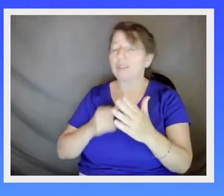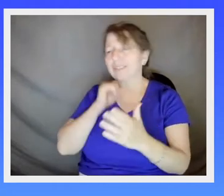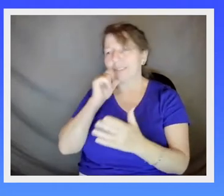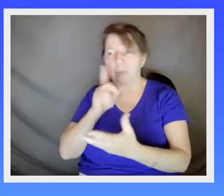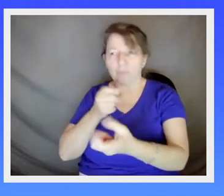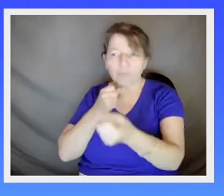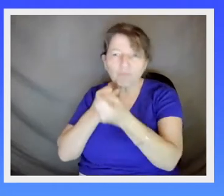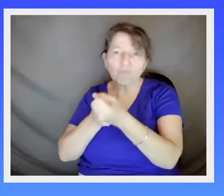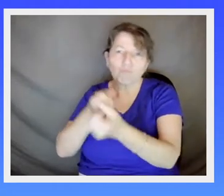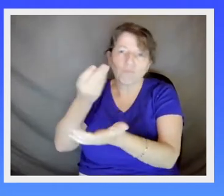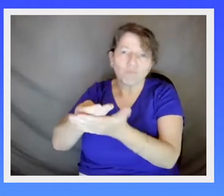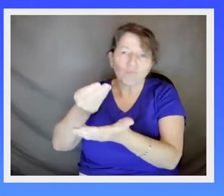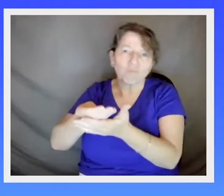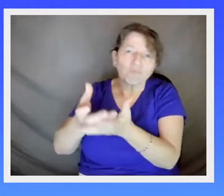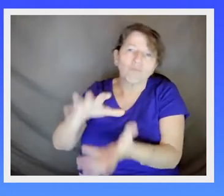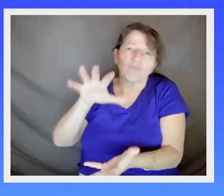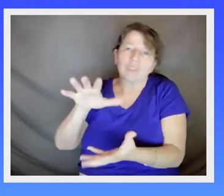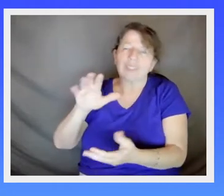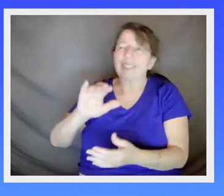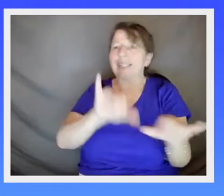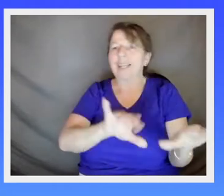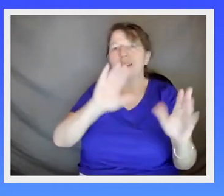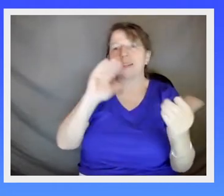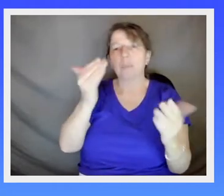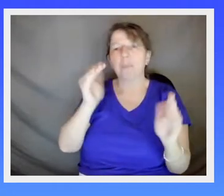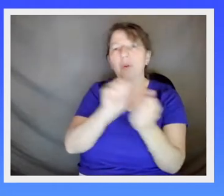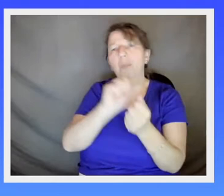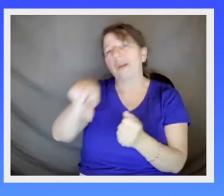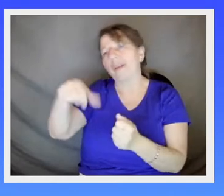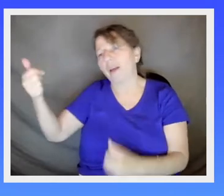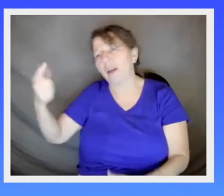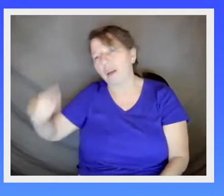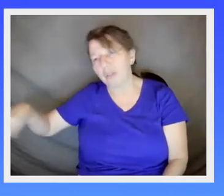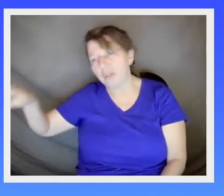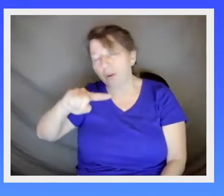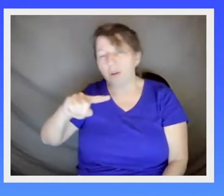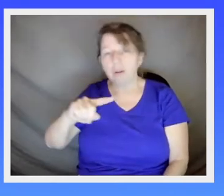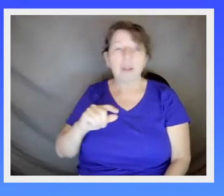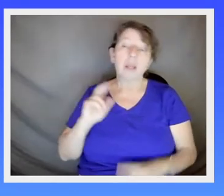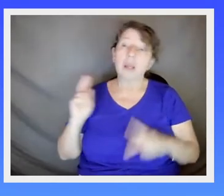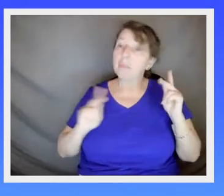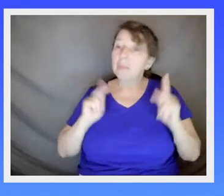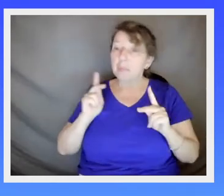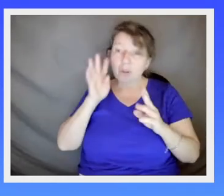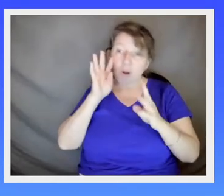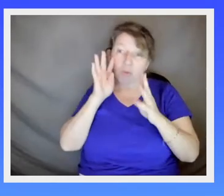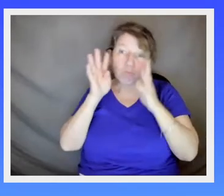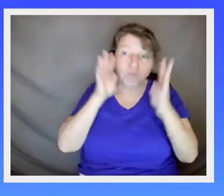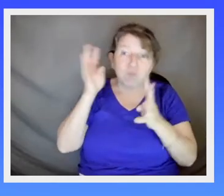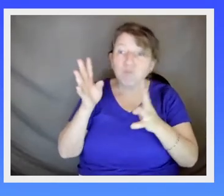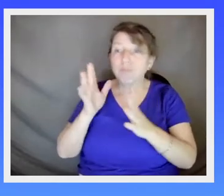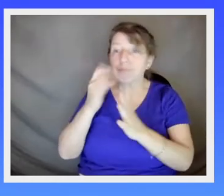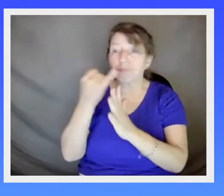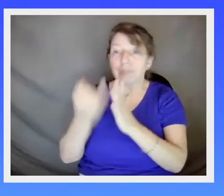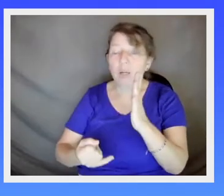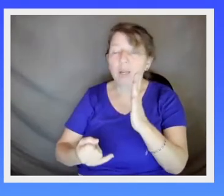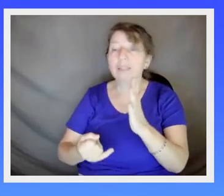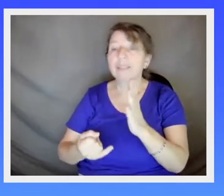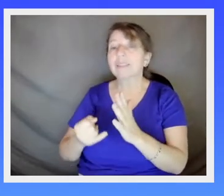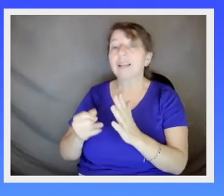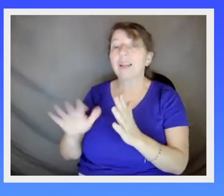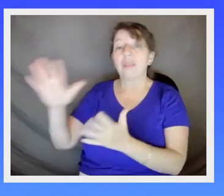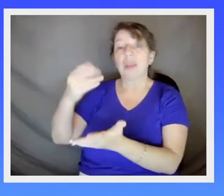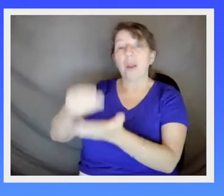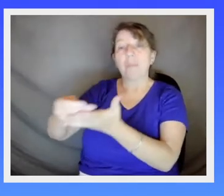metropolitan areas. Individual creatives living in Boston lost nearly $9 million in income